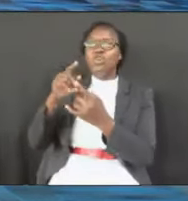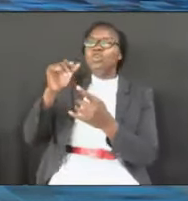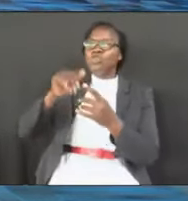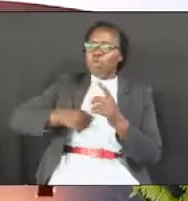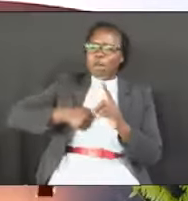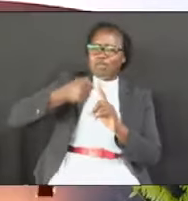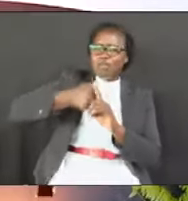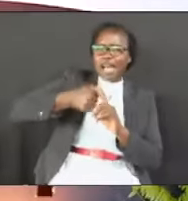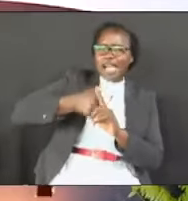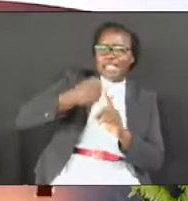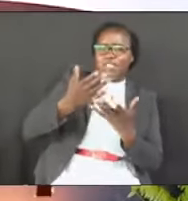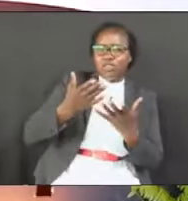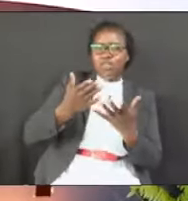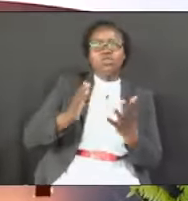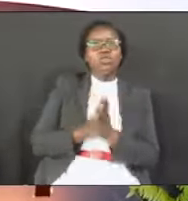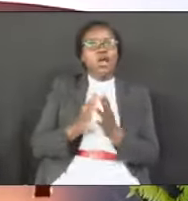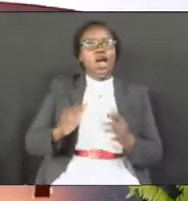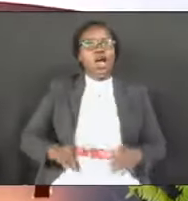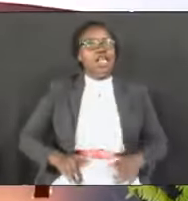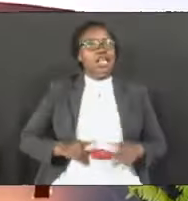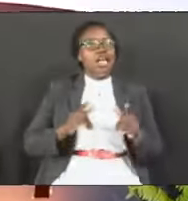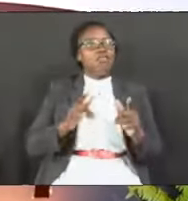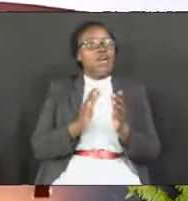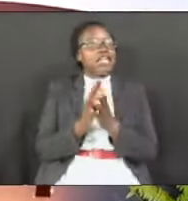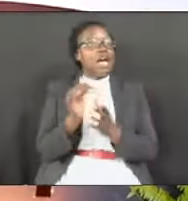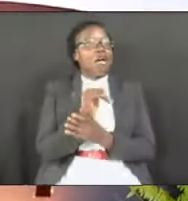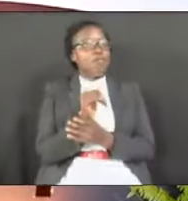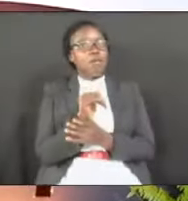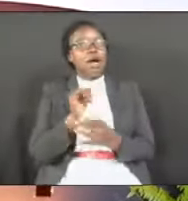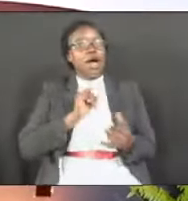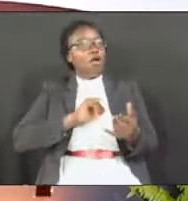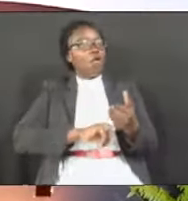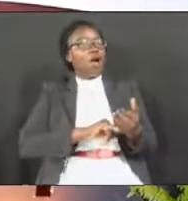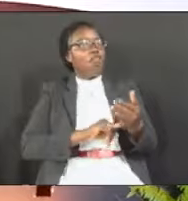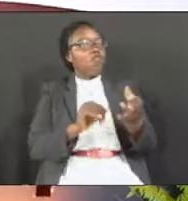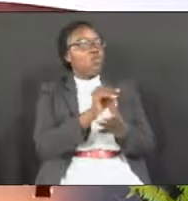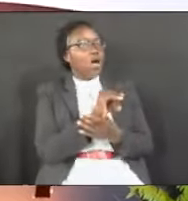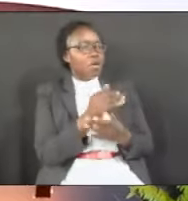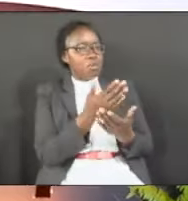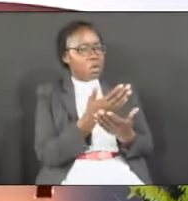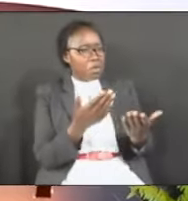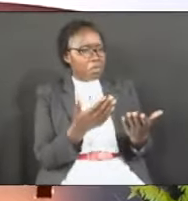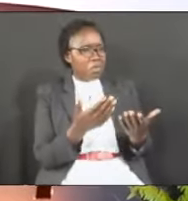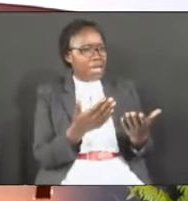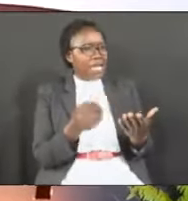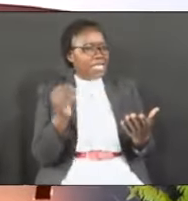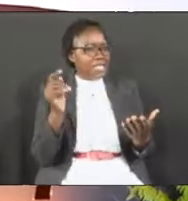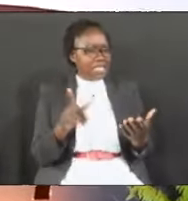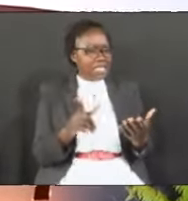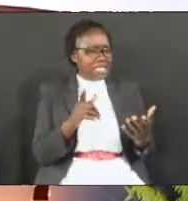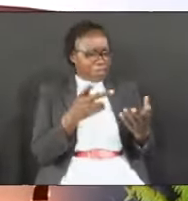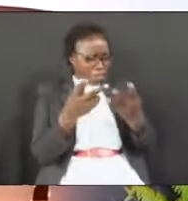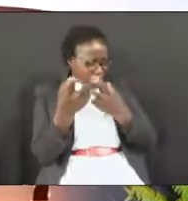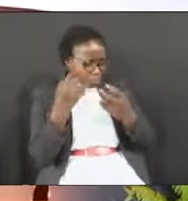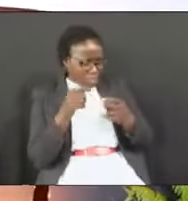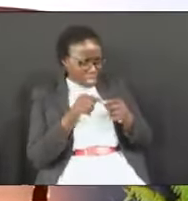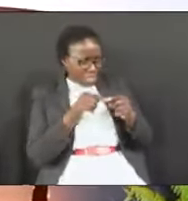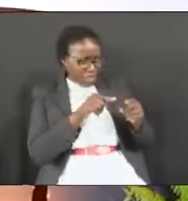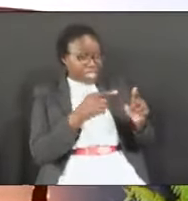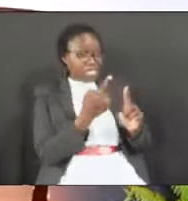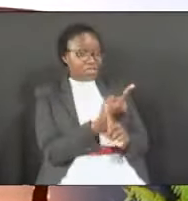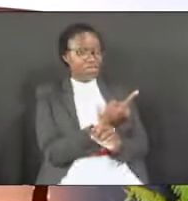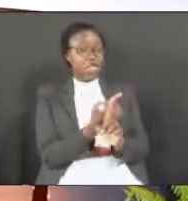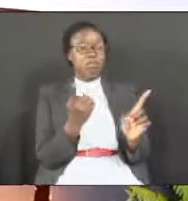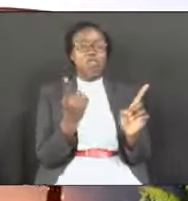fighting your wife and become having a heavy heart. I want you, Abraham, get converted, see my perspective, that then